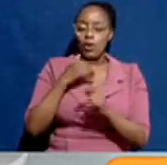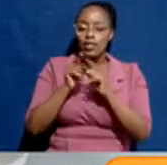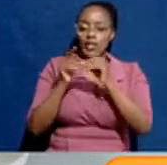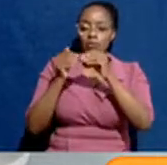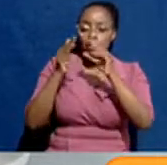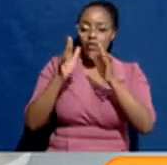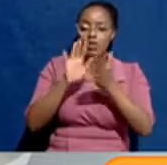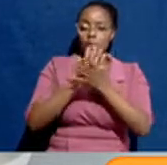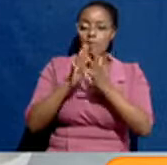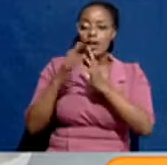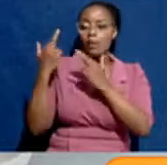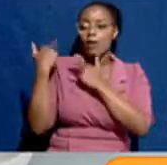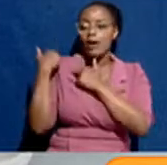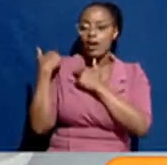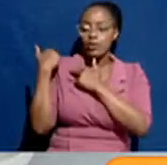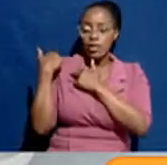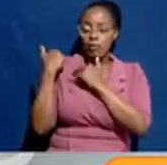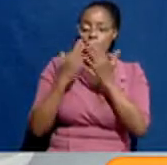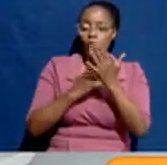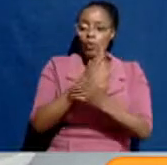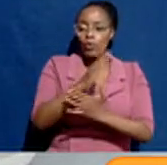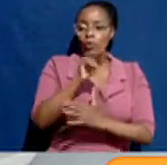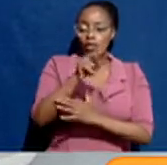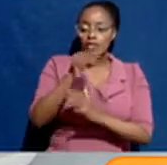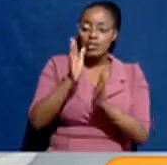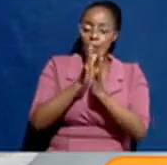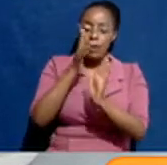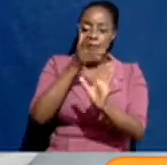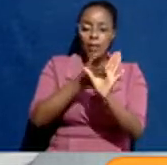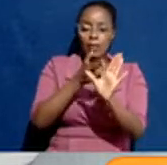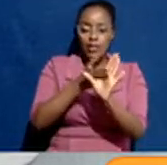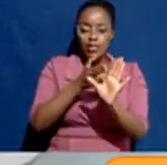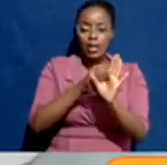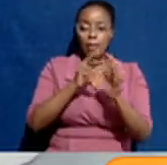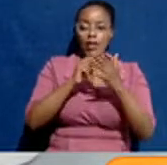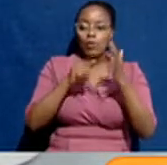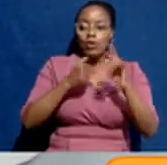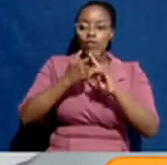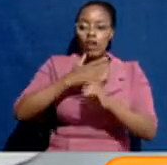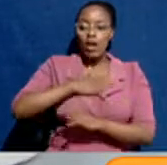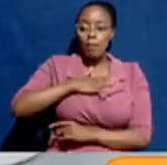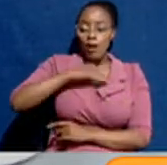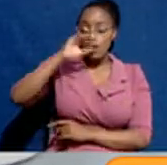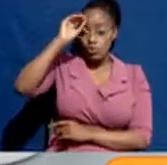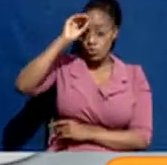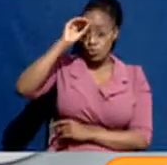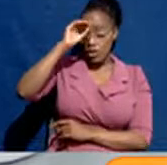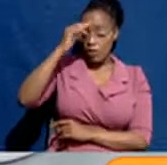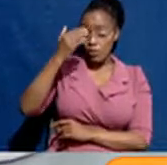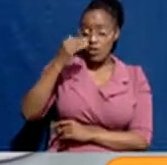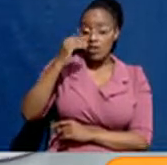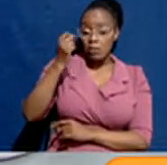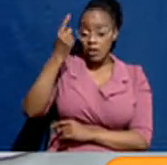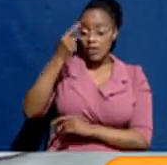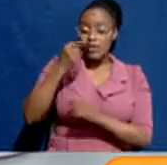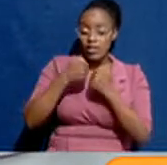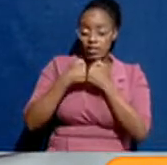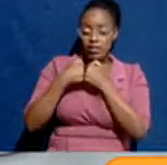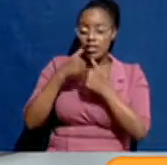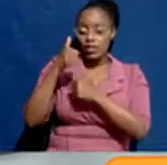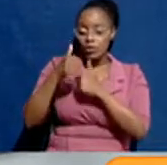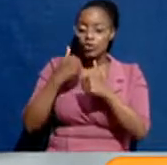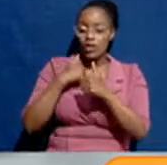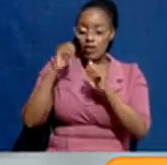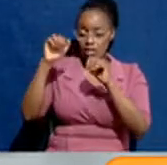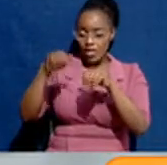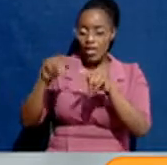to be accountable through public participation. So from my own analysis, despite the challenges that we have been having